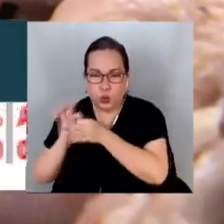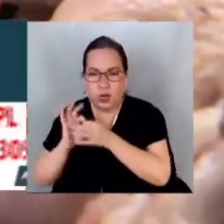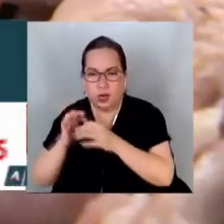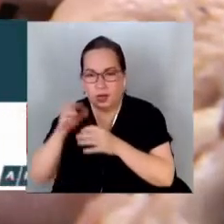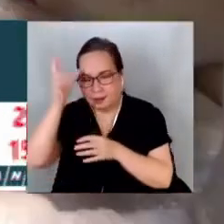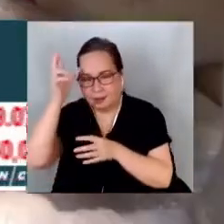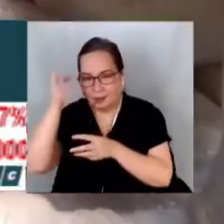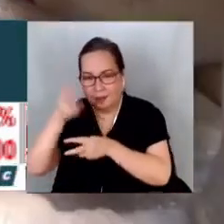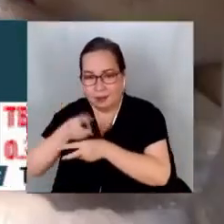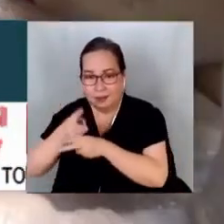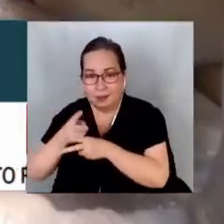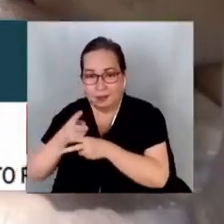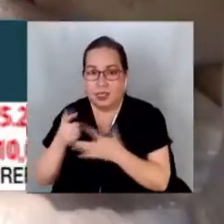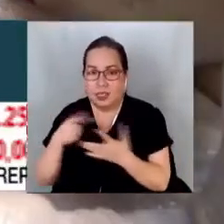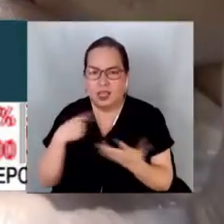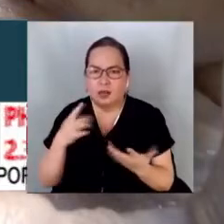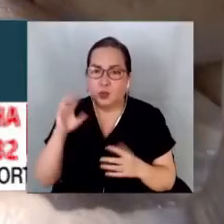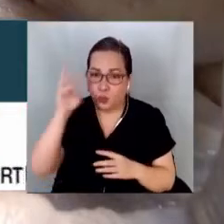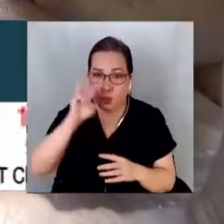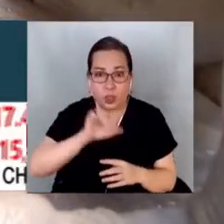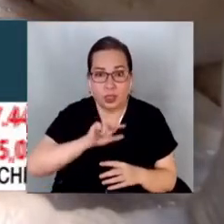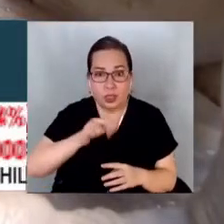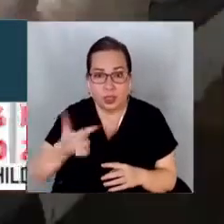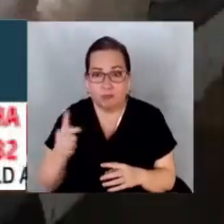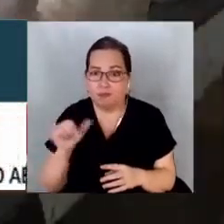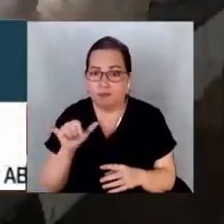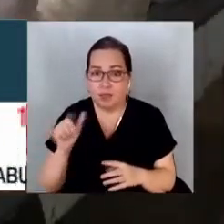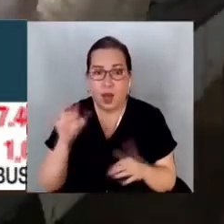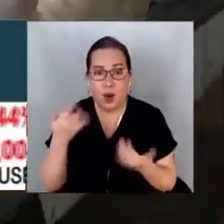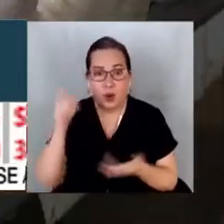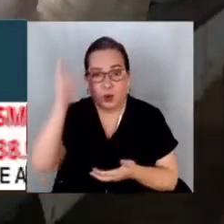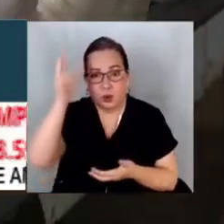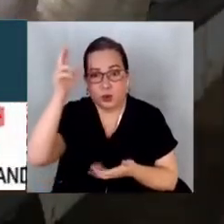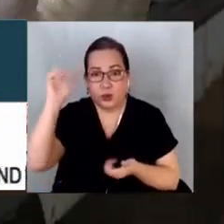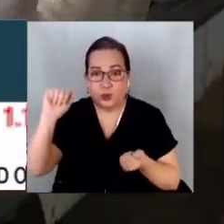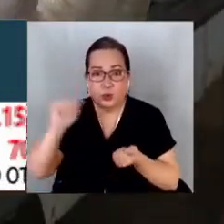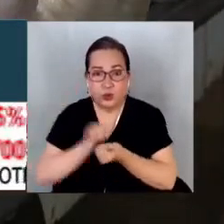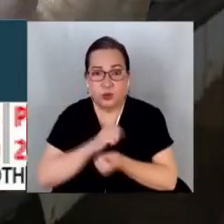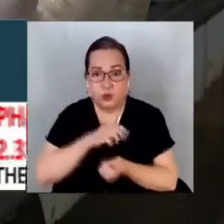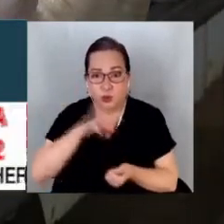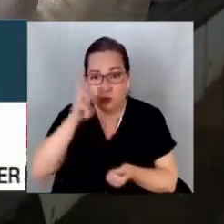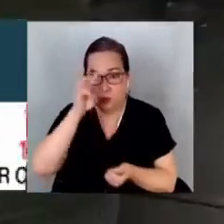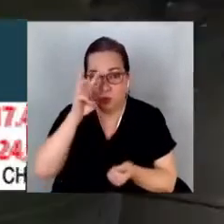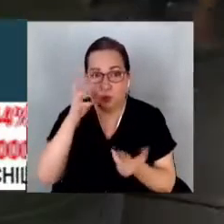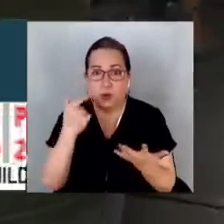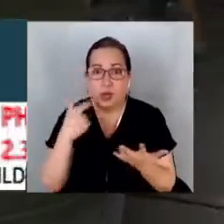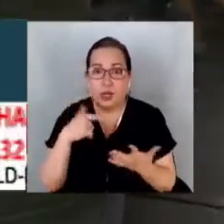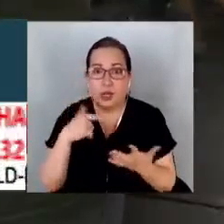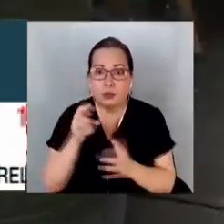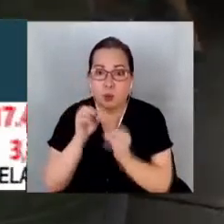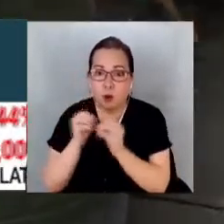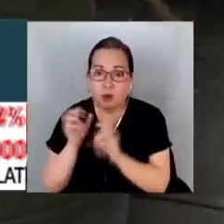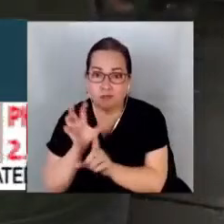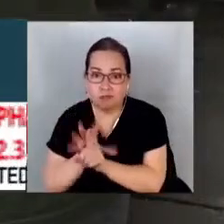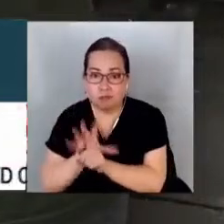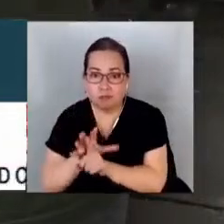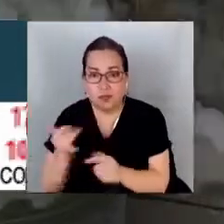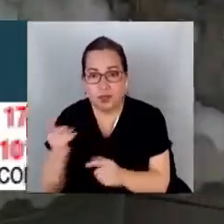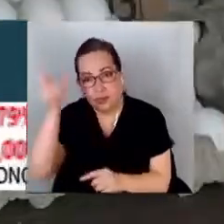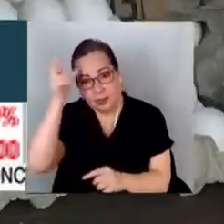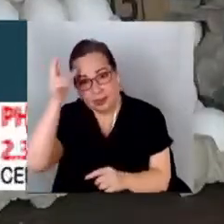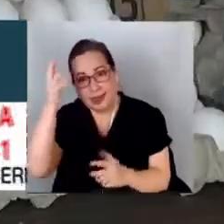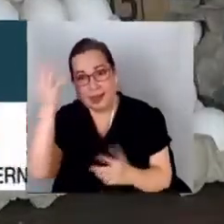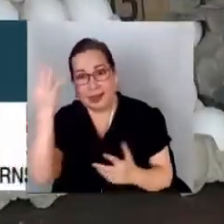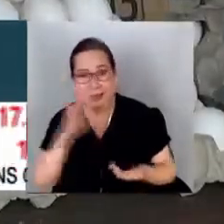looming shortage of chicken, which is currently the alternative source of protein for most consumers. This is because many